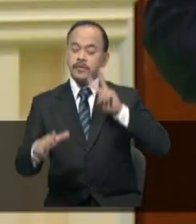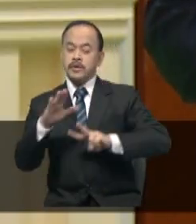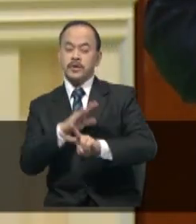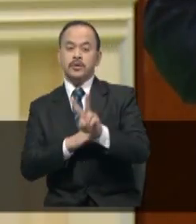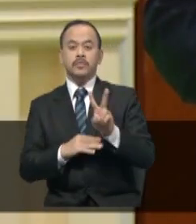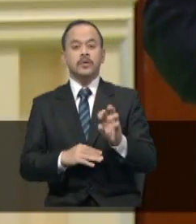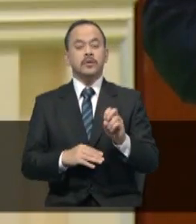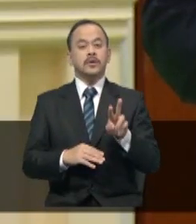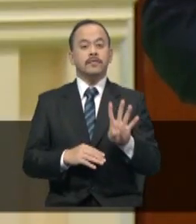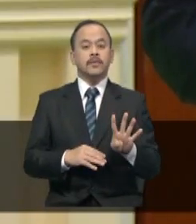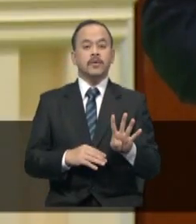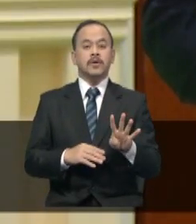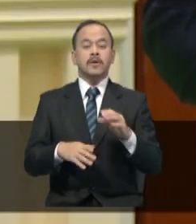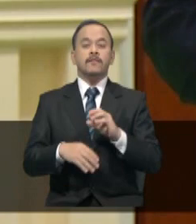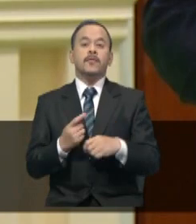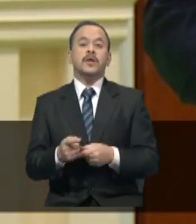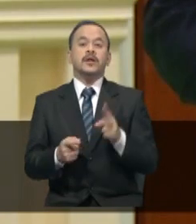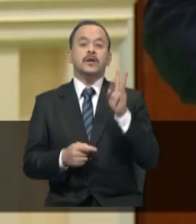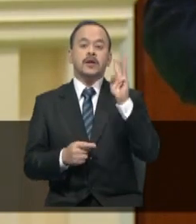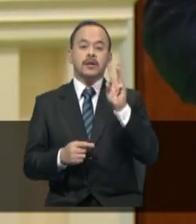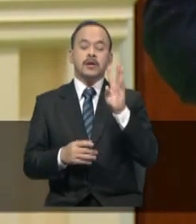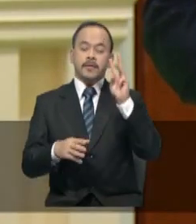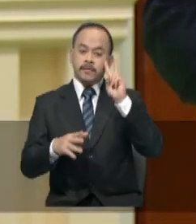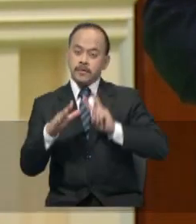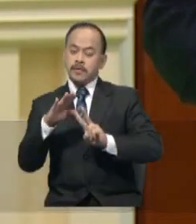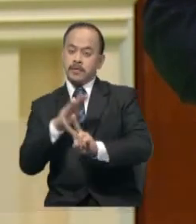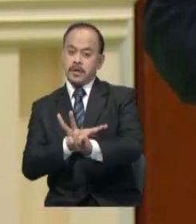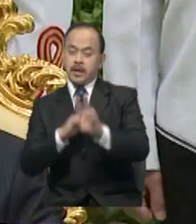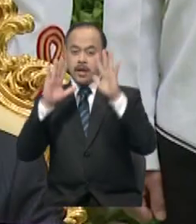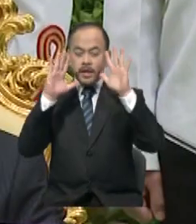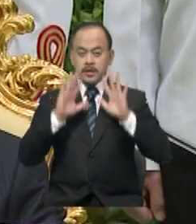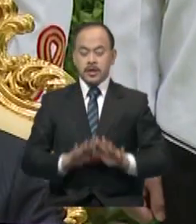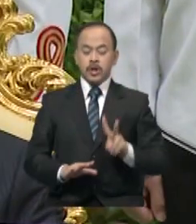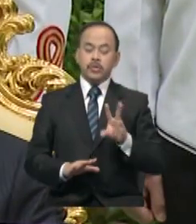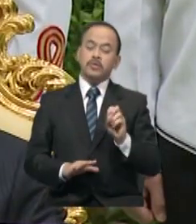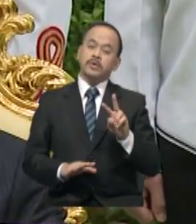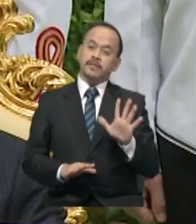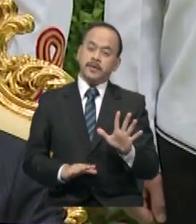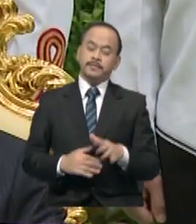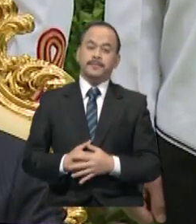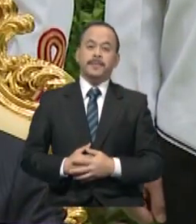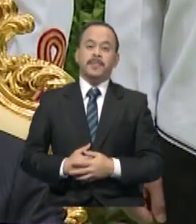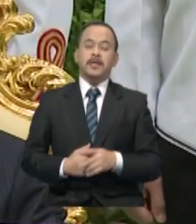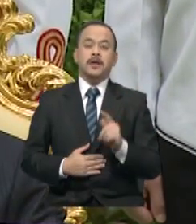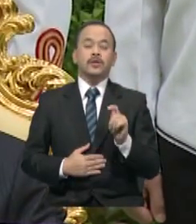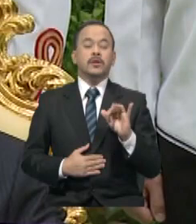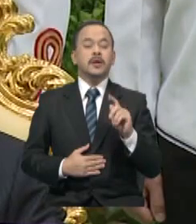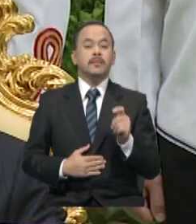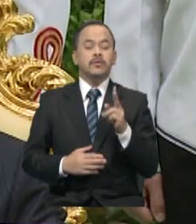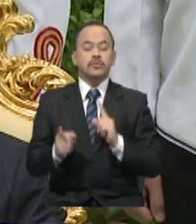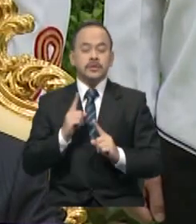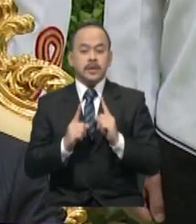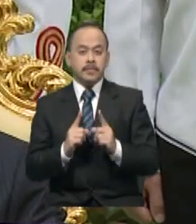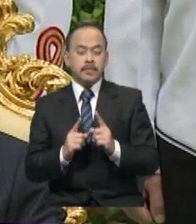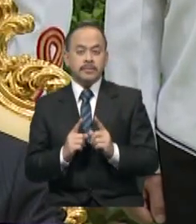formulating the ASEAN Community Vision 2045. Tuan Yang terutama dalam ucapan